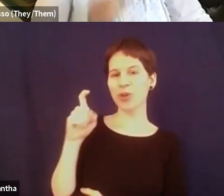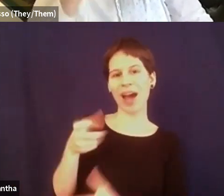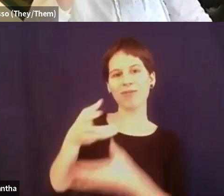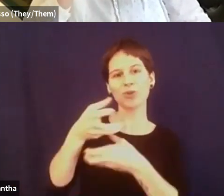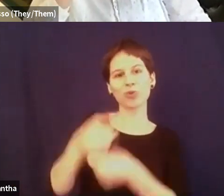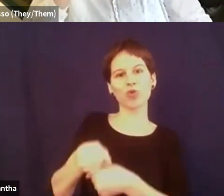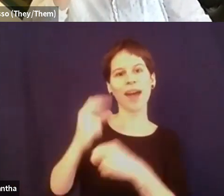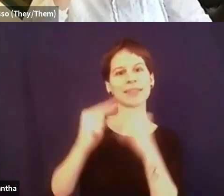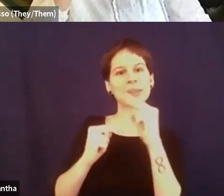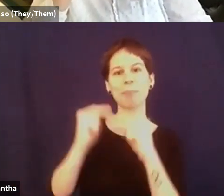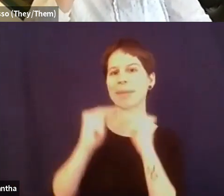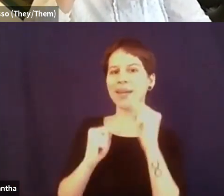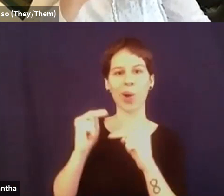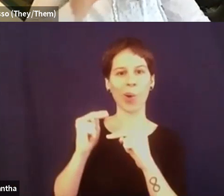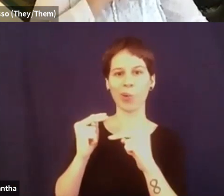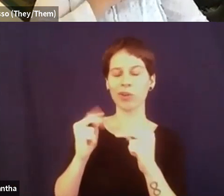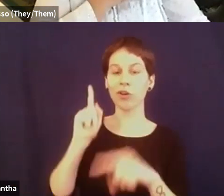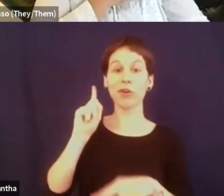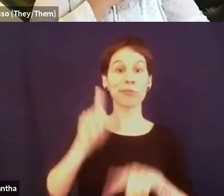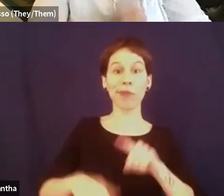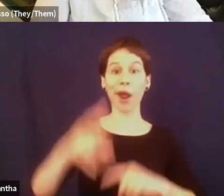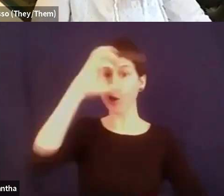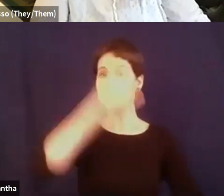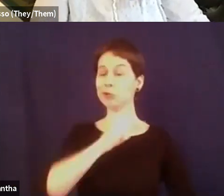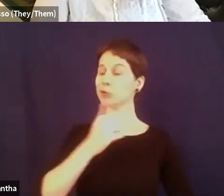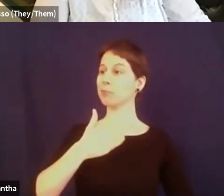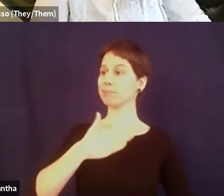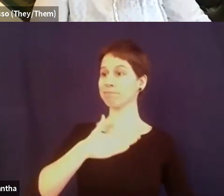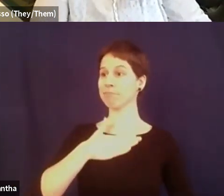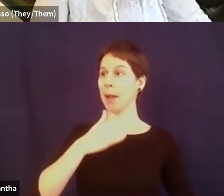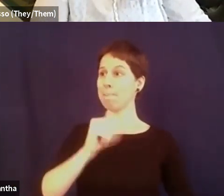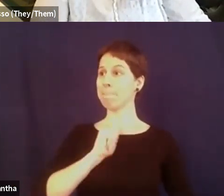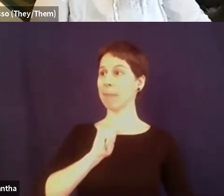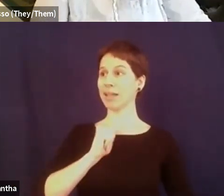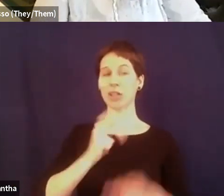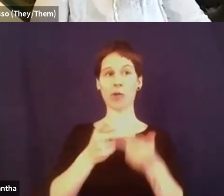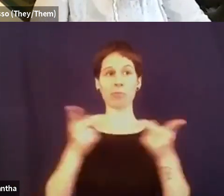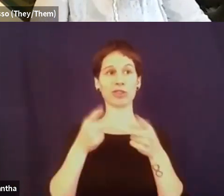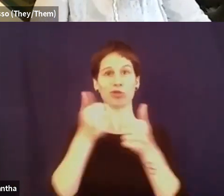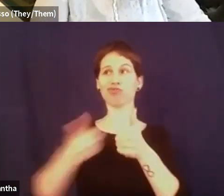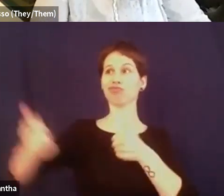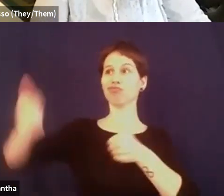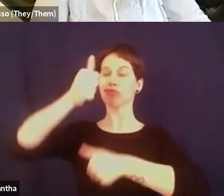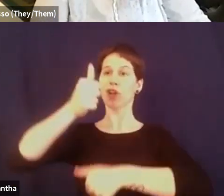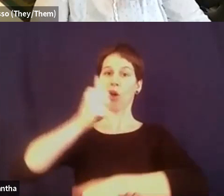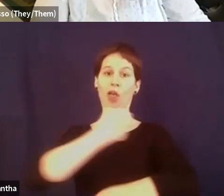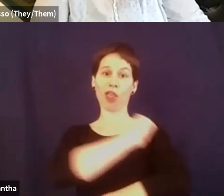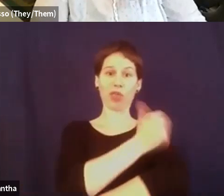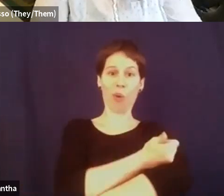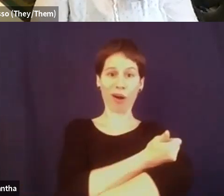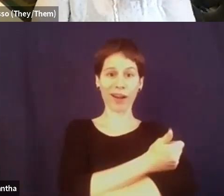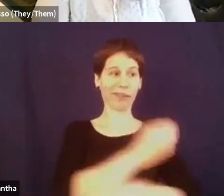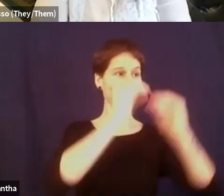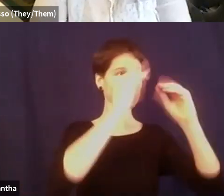you can't just assume because you're in a position of authority or you're a teacher, an educator, an advocate, that a youth is just